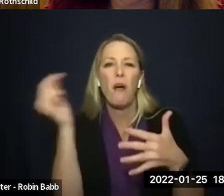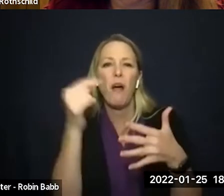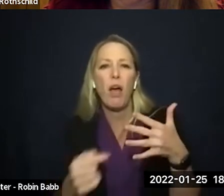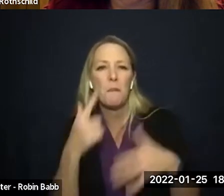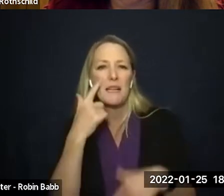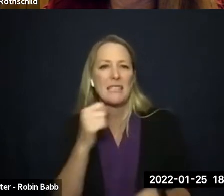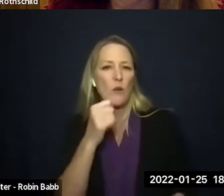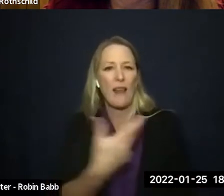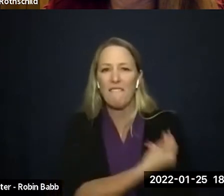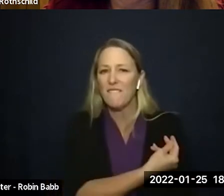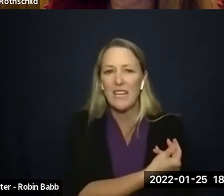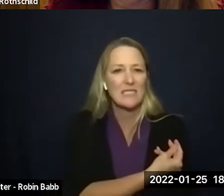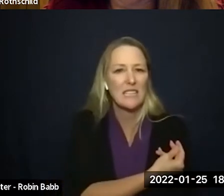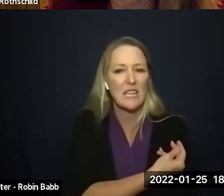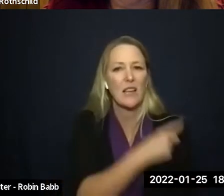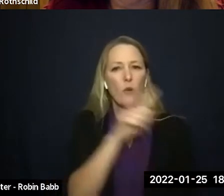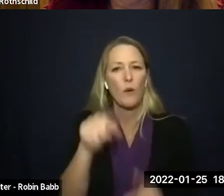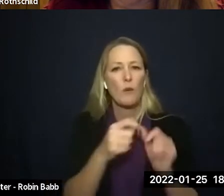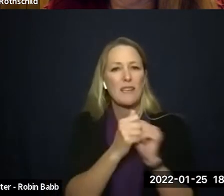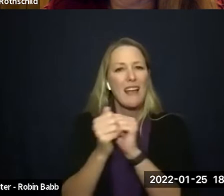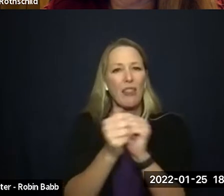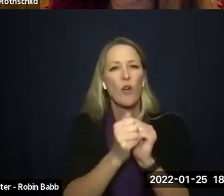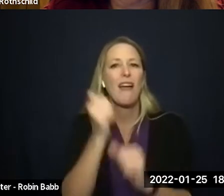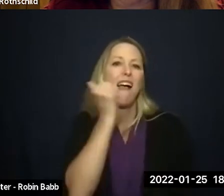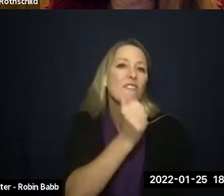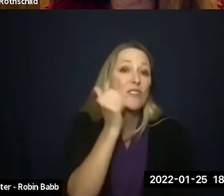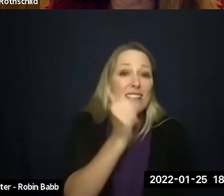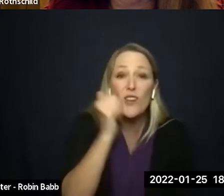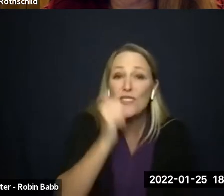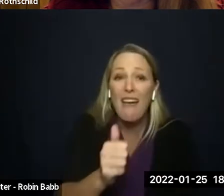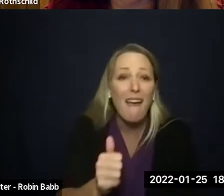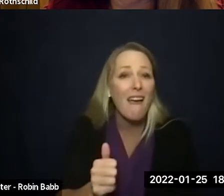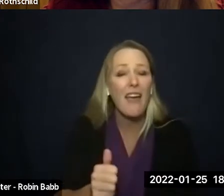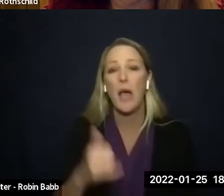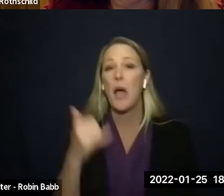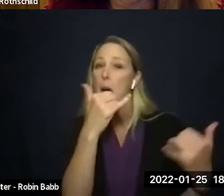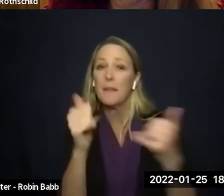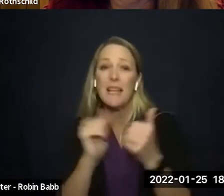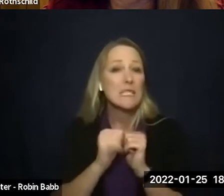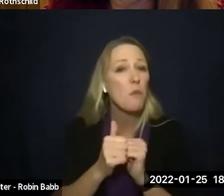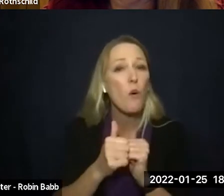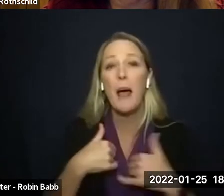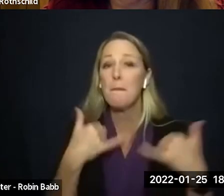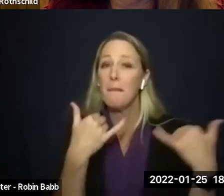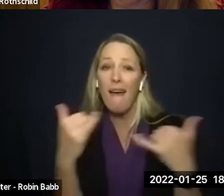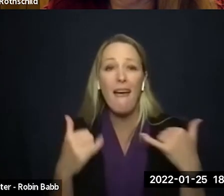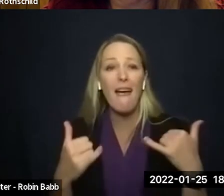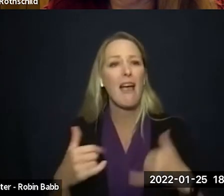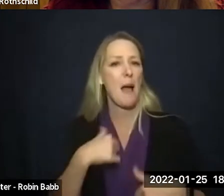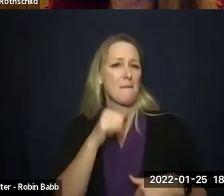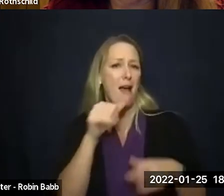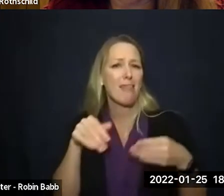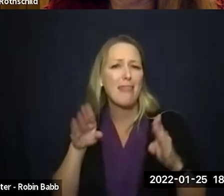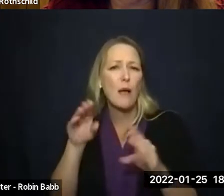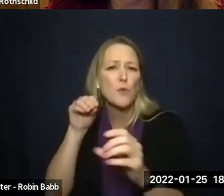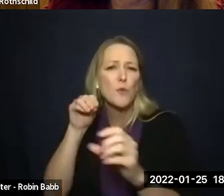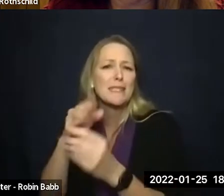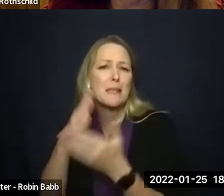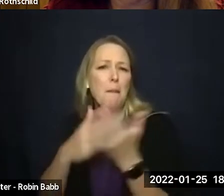have it when i'm with them every single day playing the sport that i play and i'm not allowed to go on certain